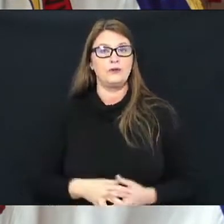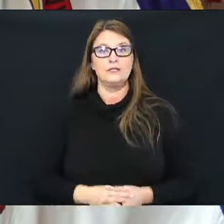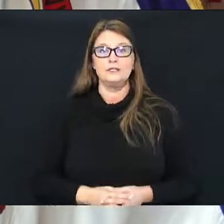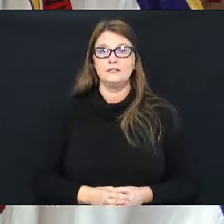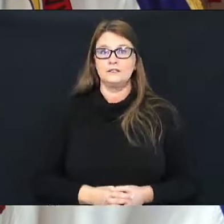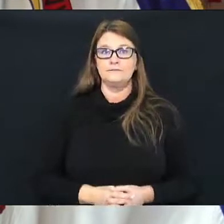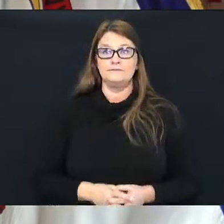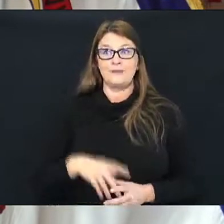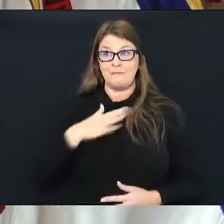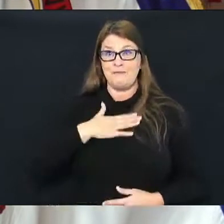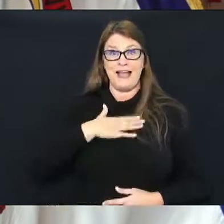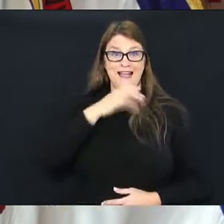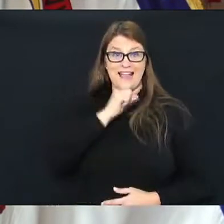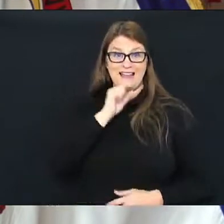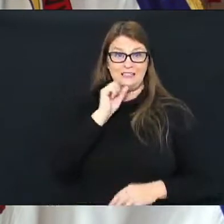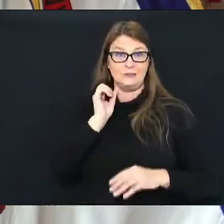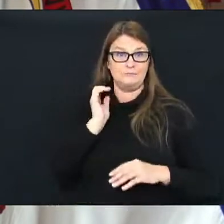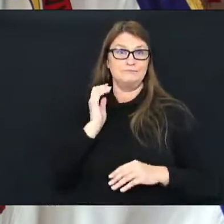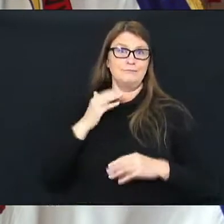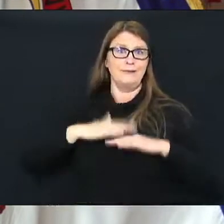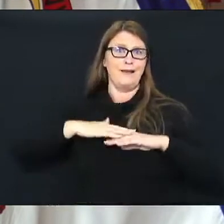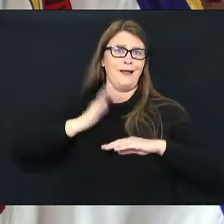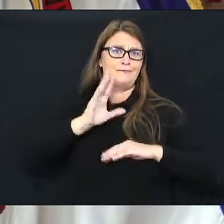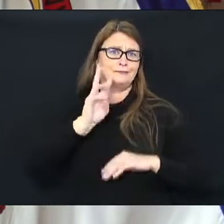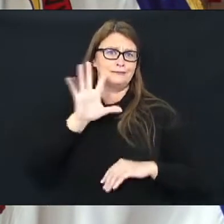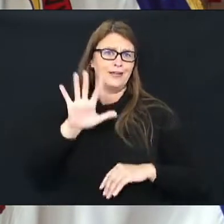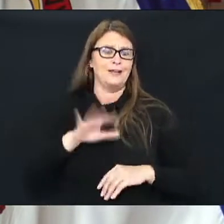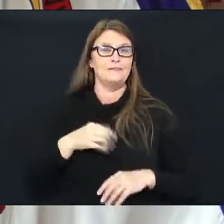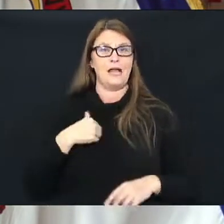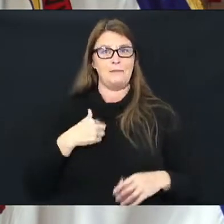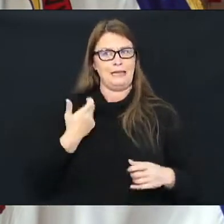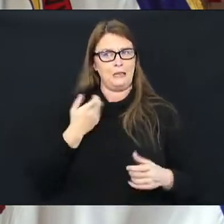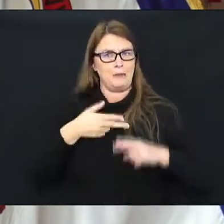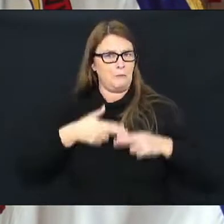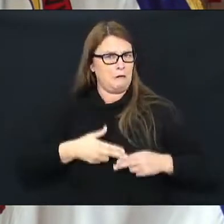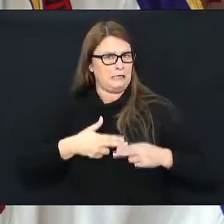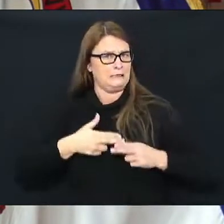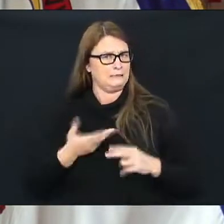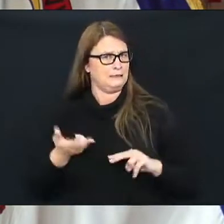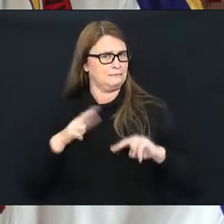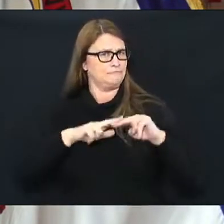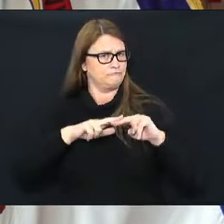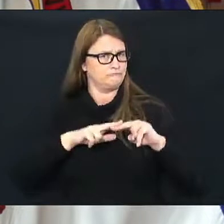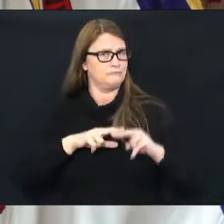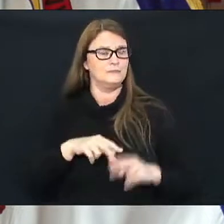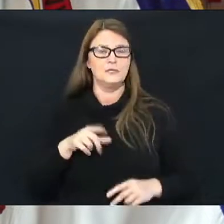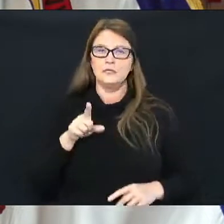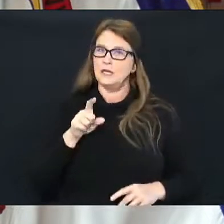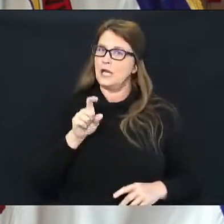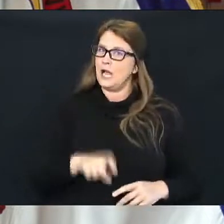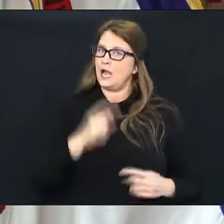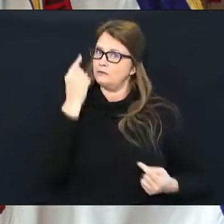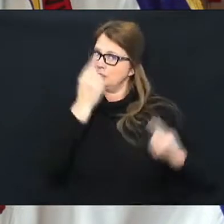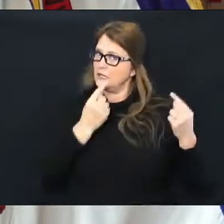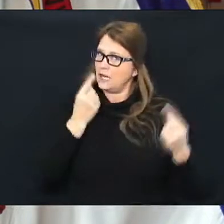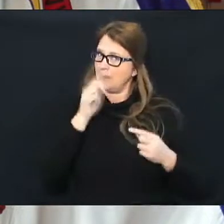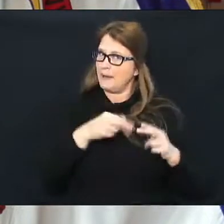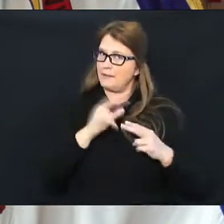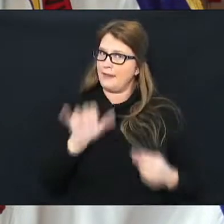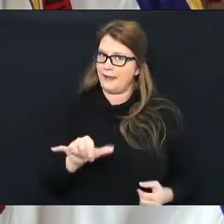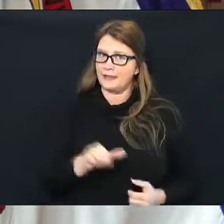surely over 65 and carrying some extra weight and everything else, you got a lot to think about and a lot to think